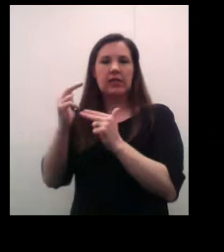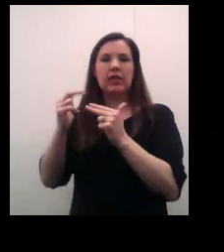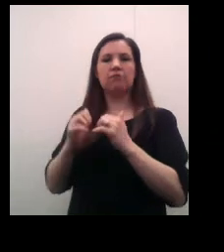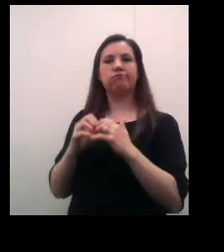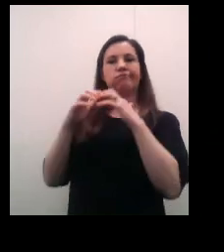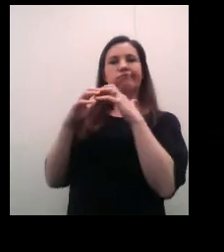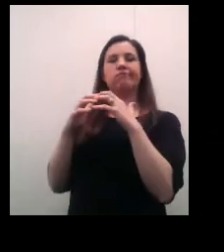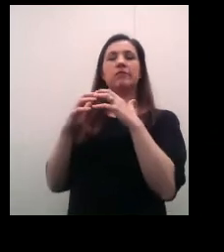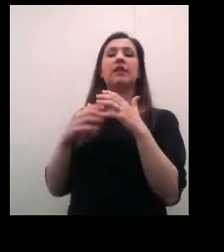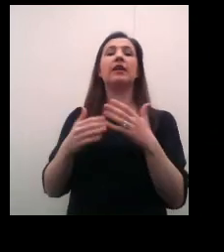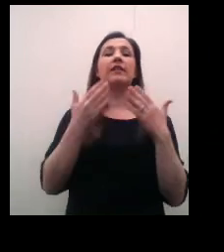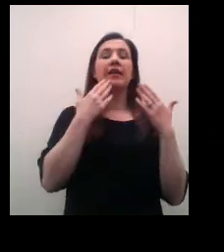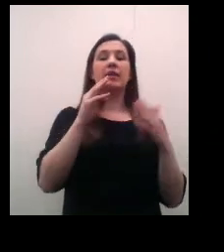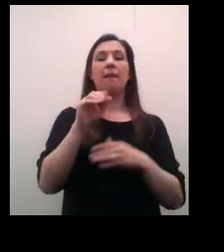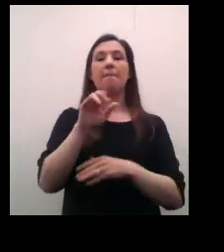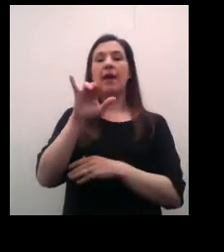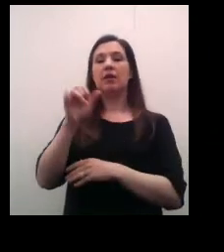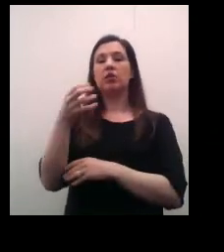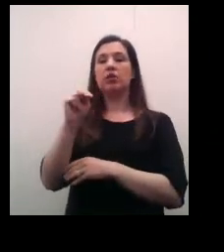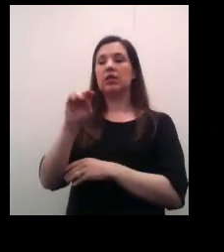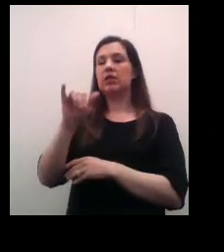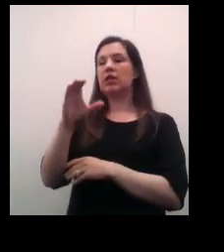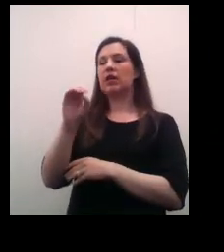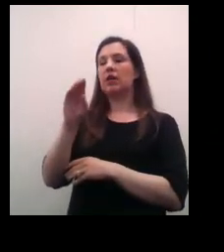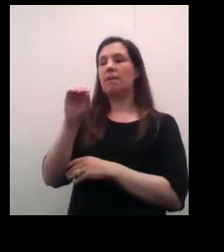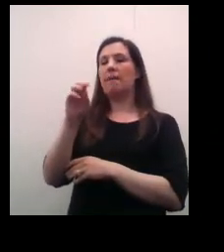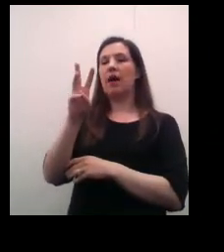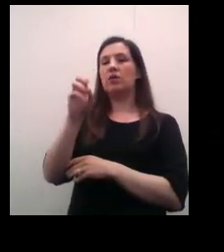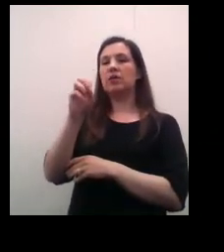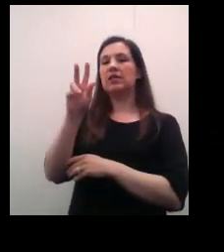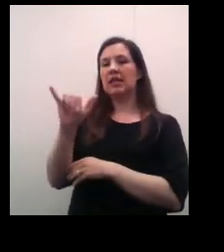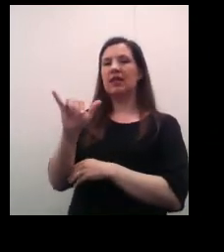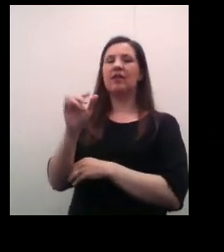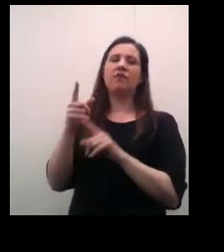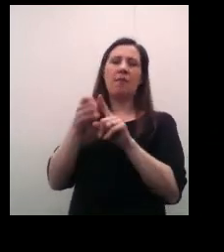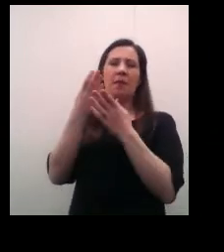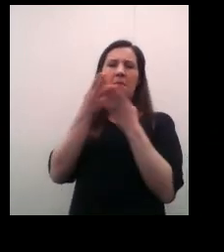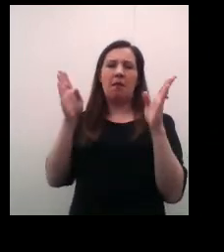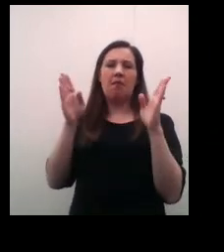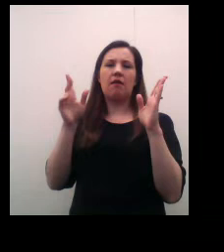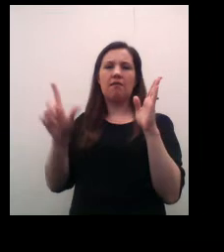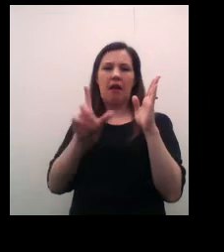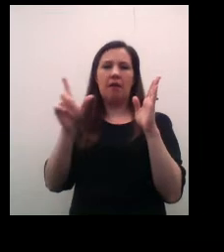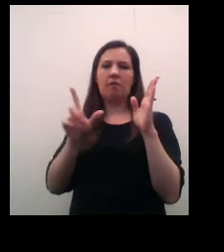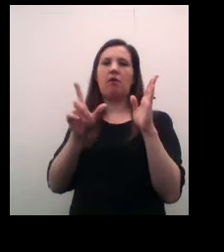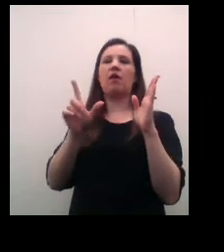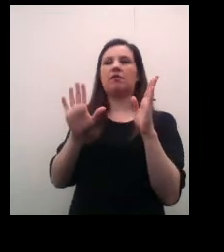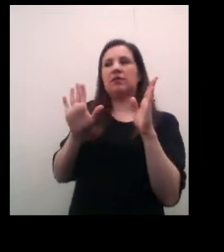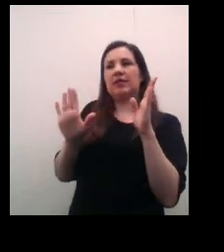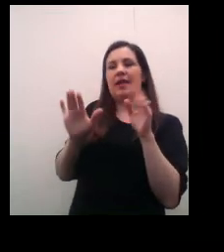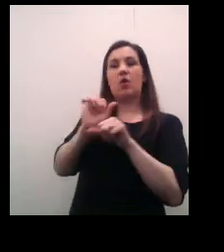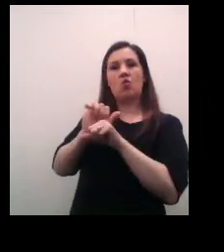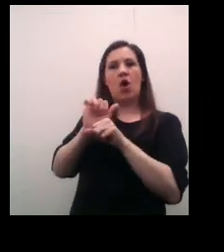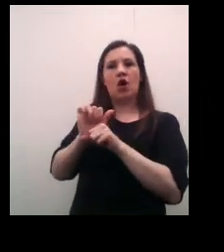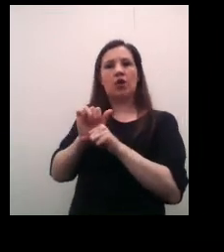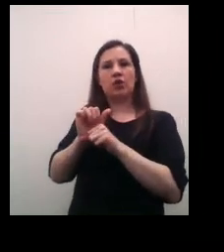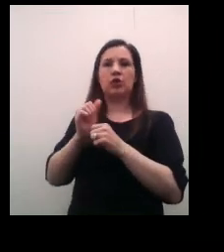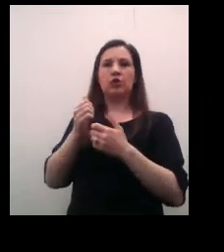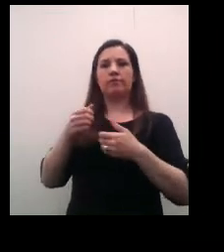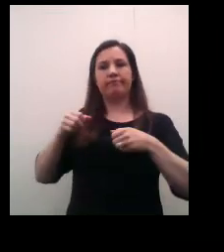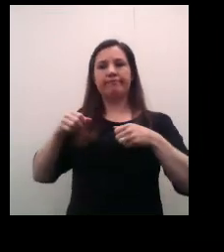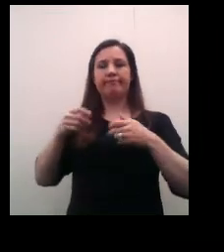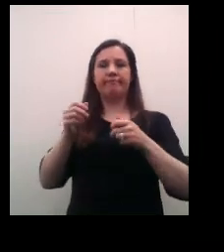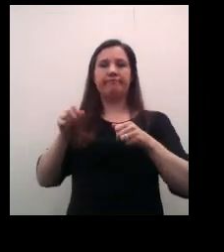as Mary Jean Jakubowski and her team at the Buffalo and Erie County Public Library for the work that they did to allow this site to be